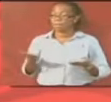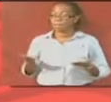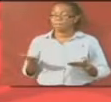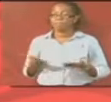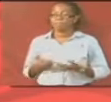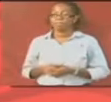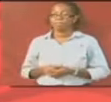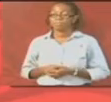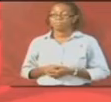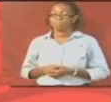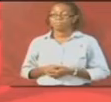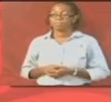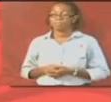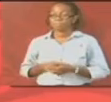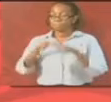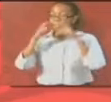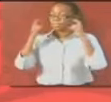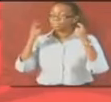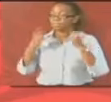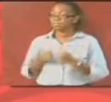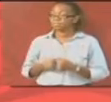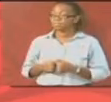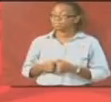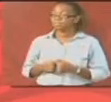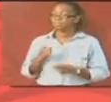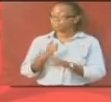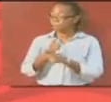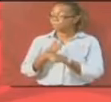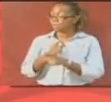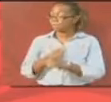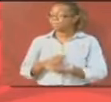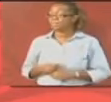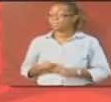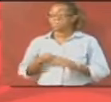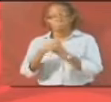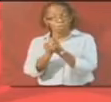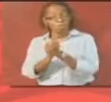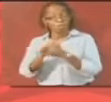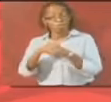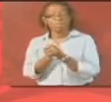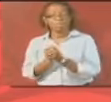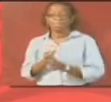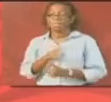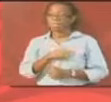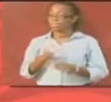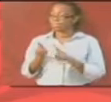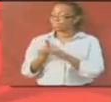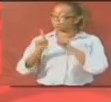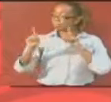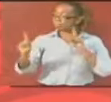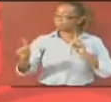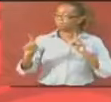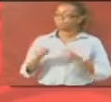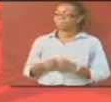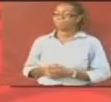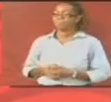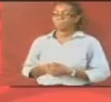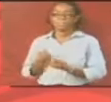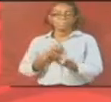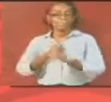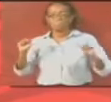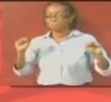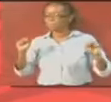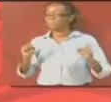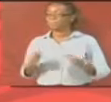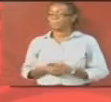been promoting. Wear your mask properly, wash your hands, and watch your distance. Stay safe and stay